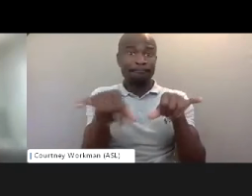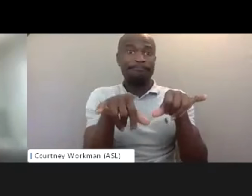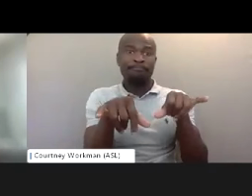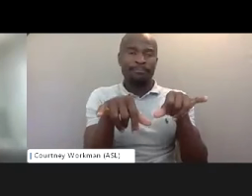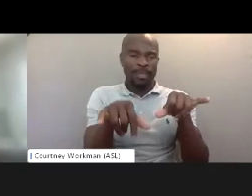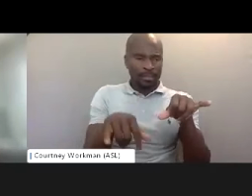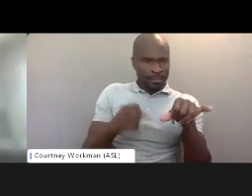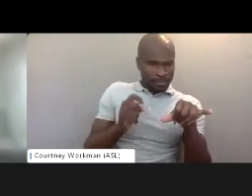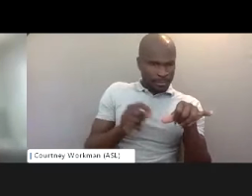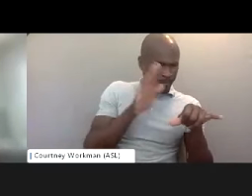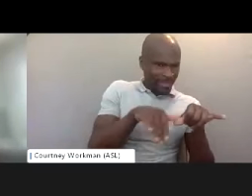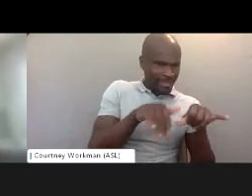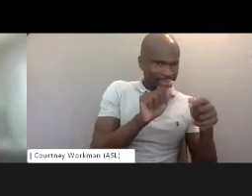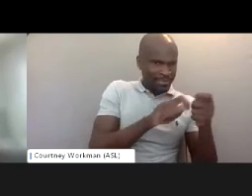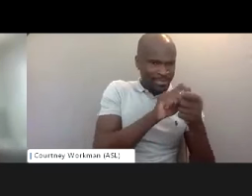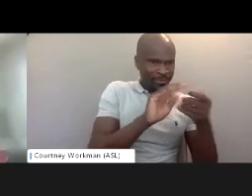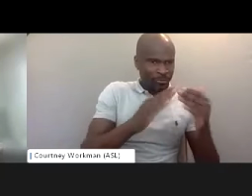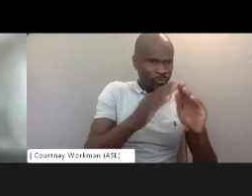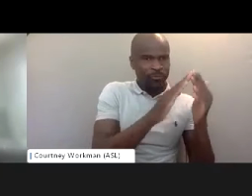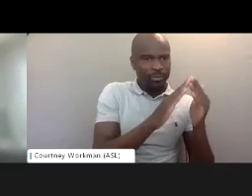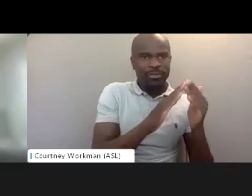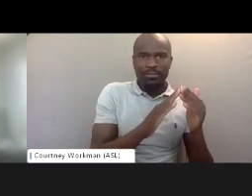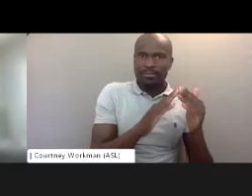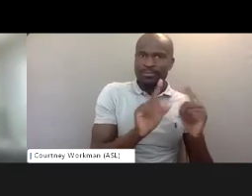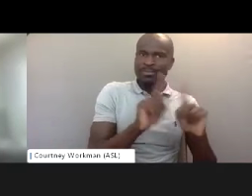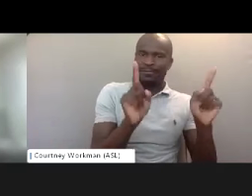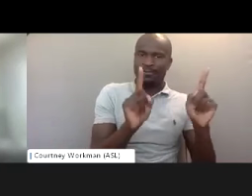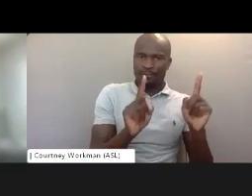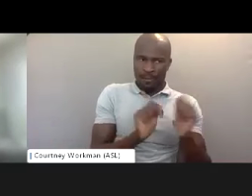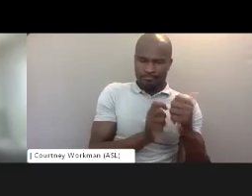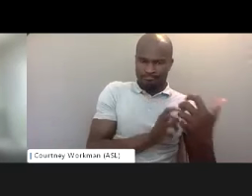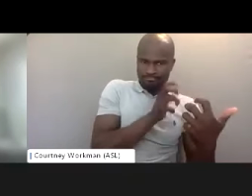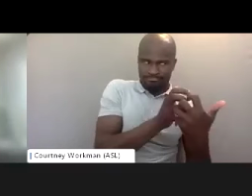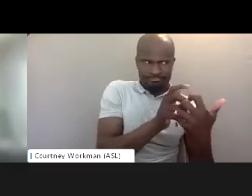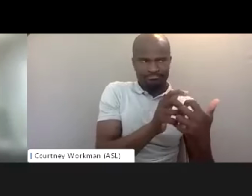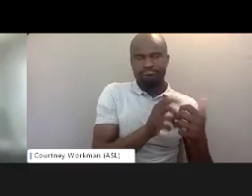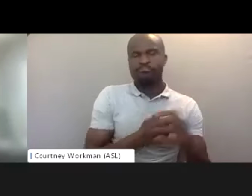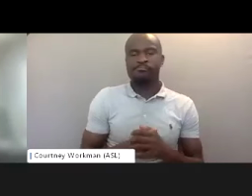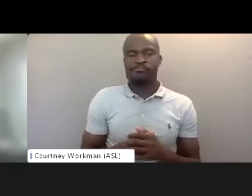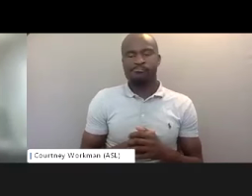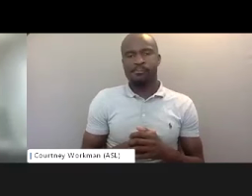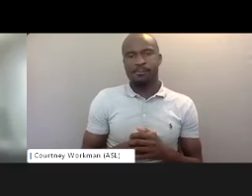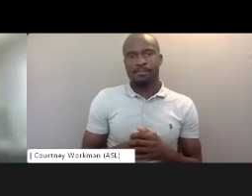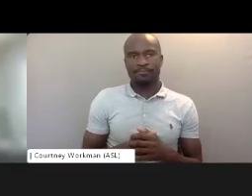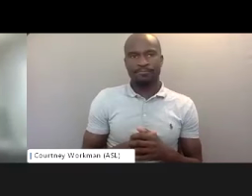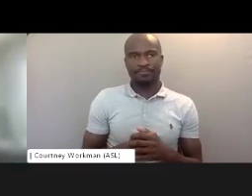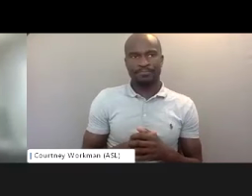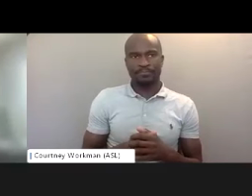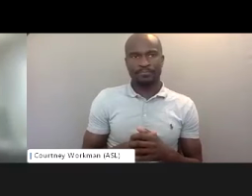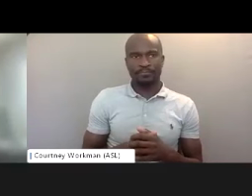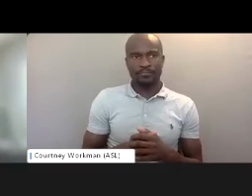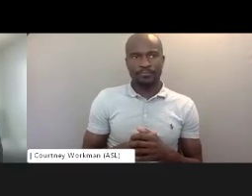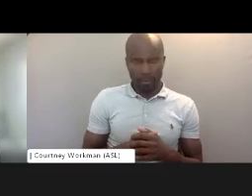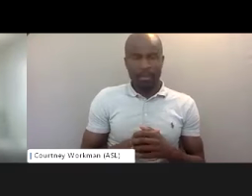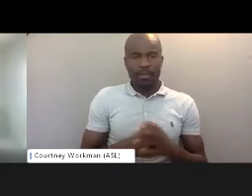make sure that they're as prepped as possible. So you go into the next couple slides. I'm just going to give you a very brief overview of what we would do with